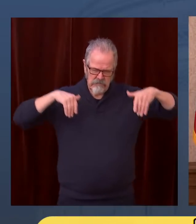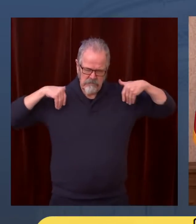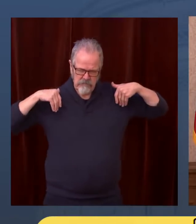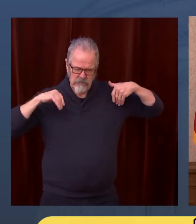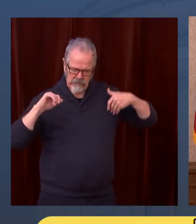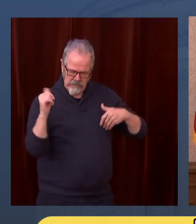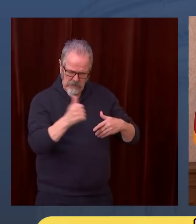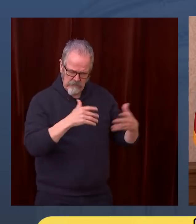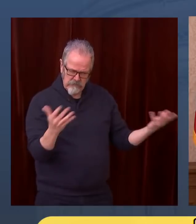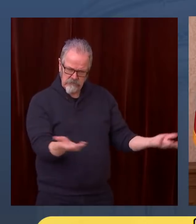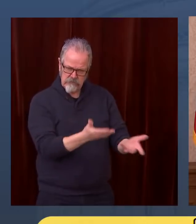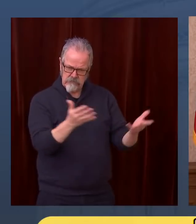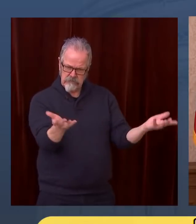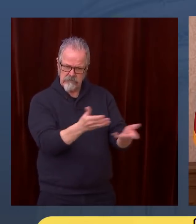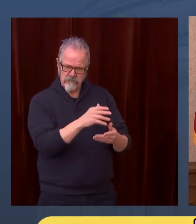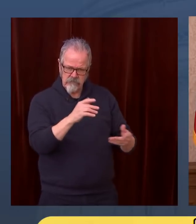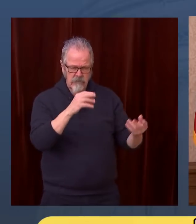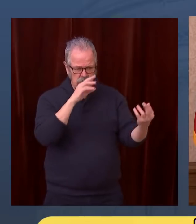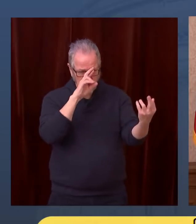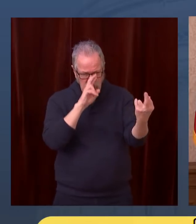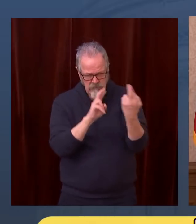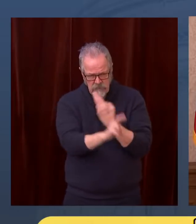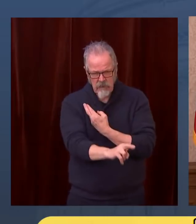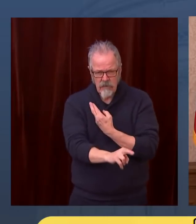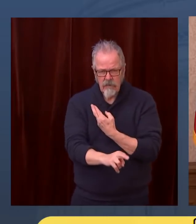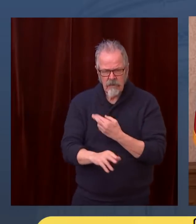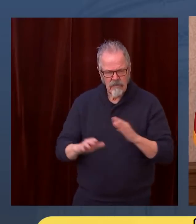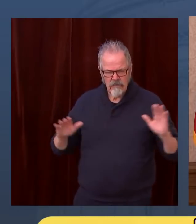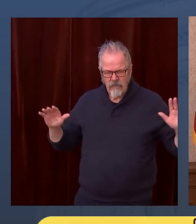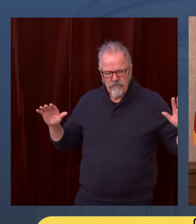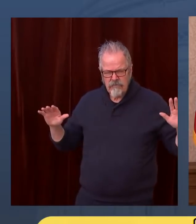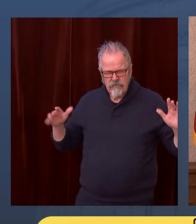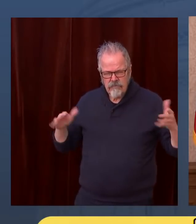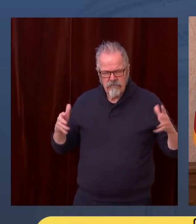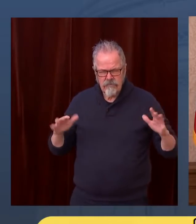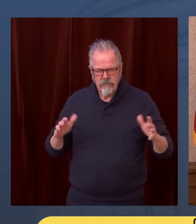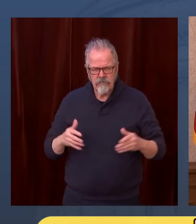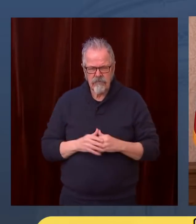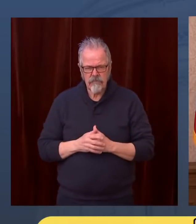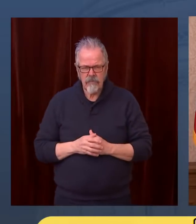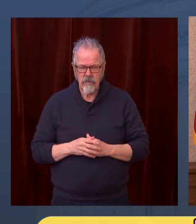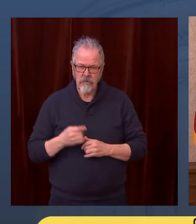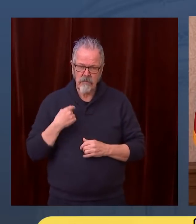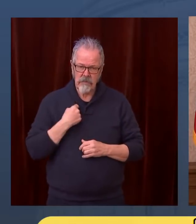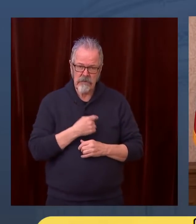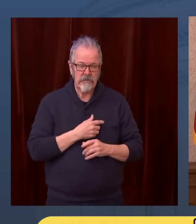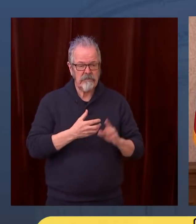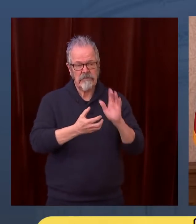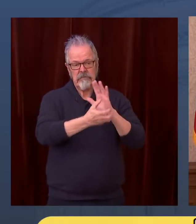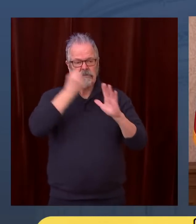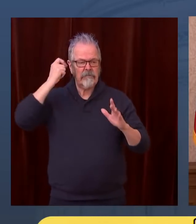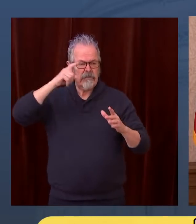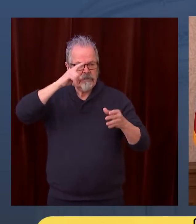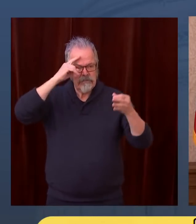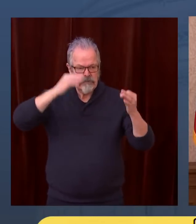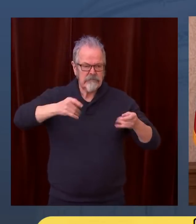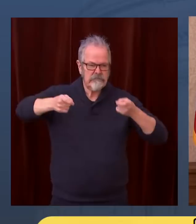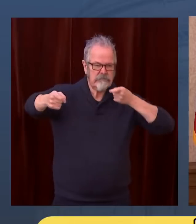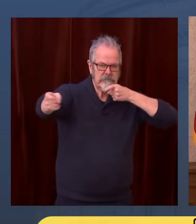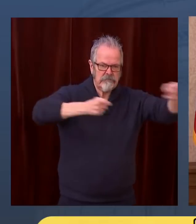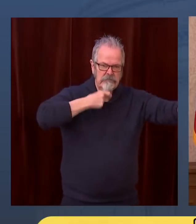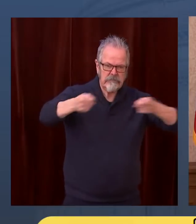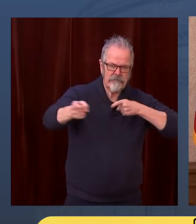for diverse opinions as possible. But we're not removing their ability to make those decisions, should they